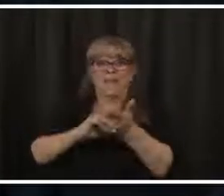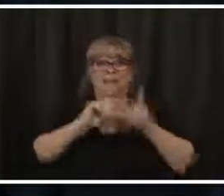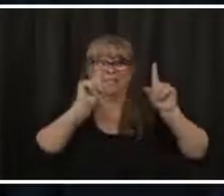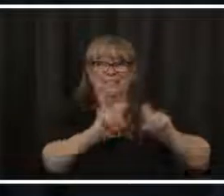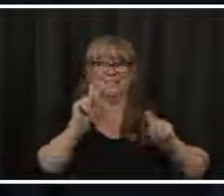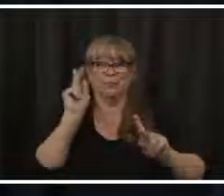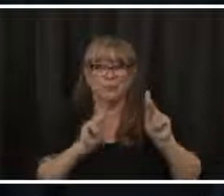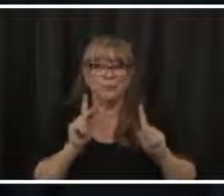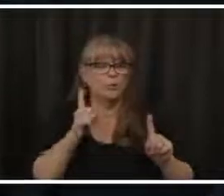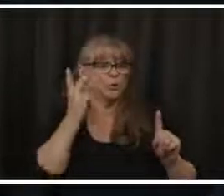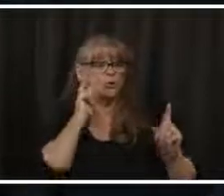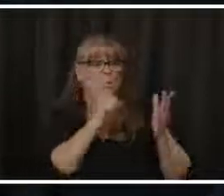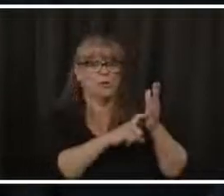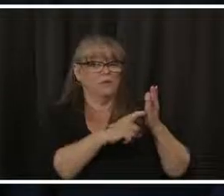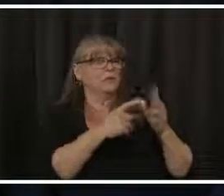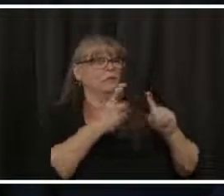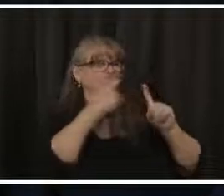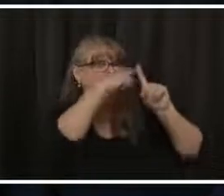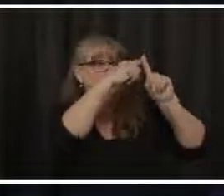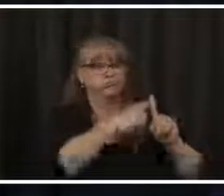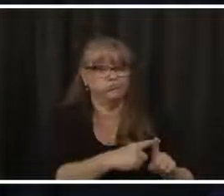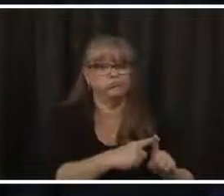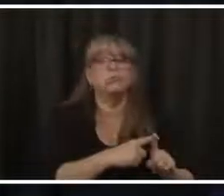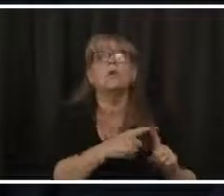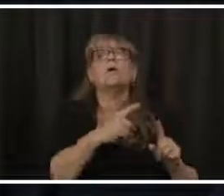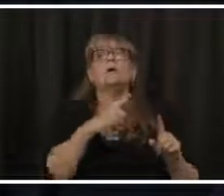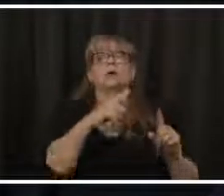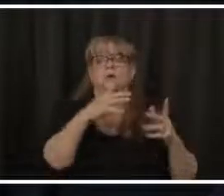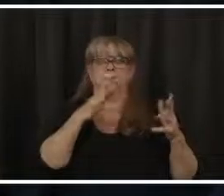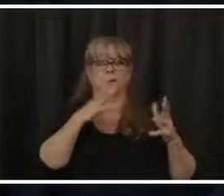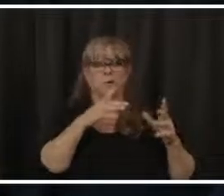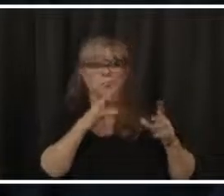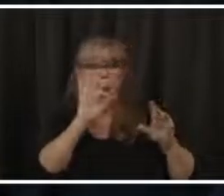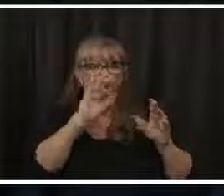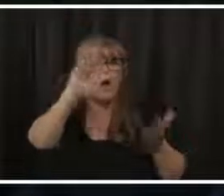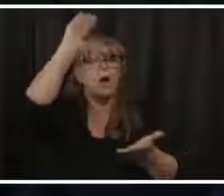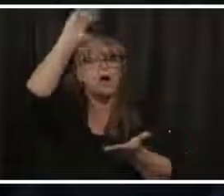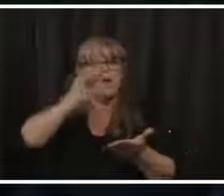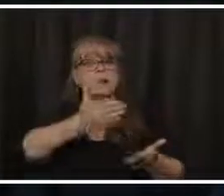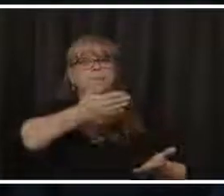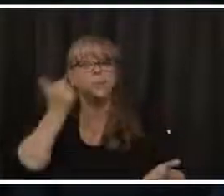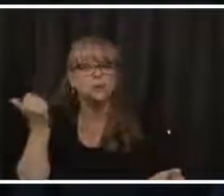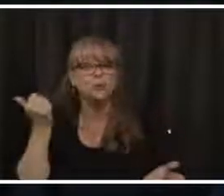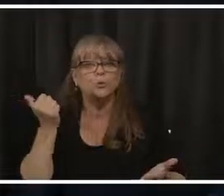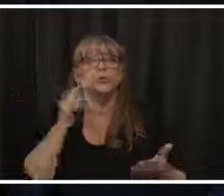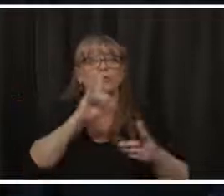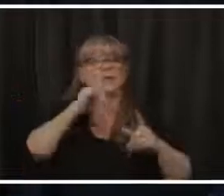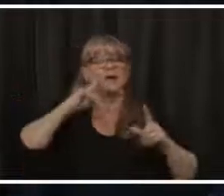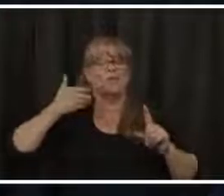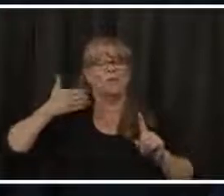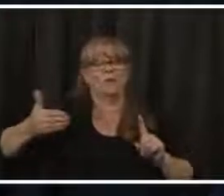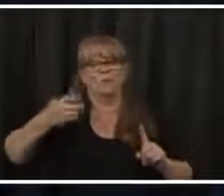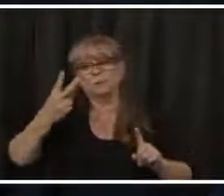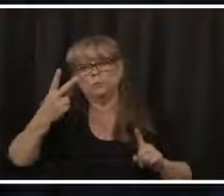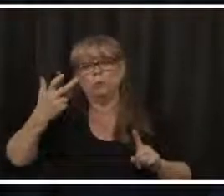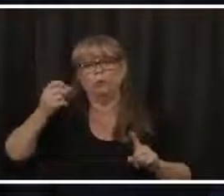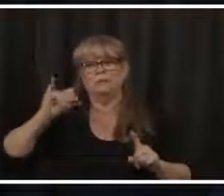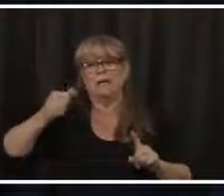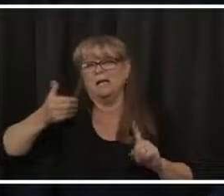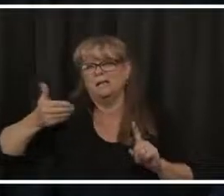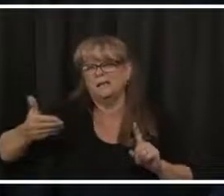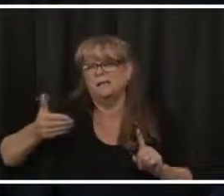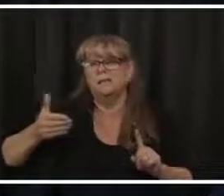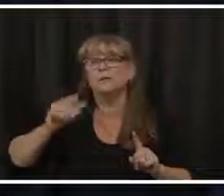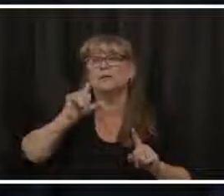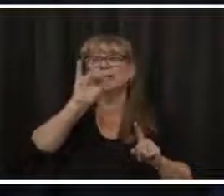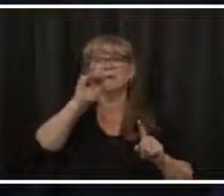cases, or are those negative? So we'll be there in the next few days. It should serve as a reminder to everybody: if you're sick, get tested, right? If you're under the weather, if you think you've been